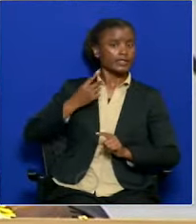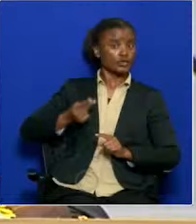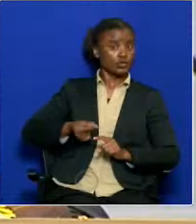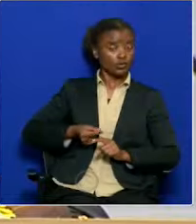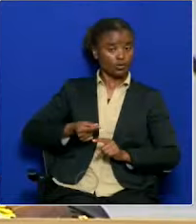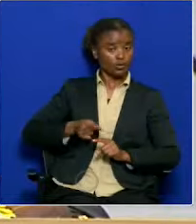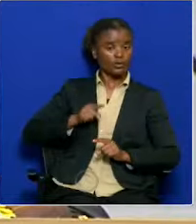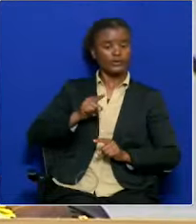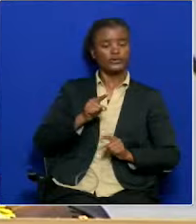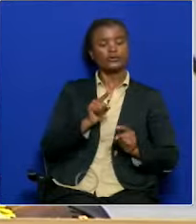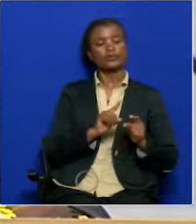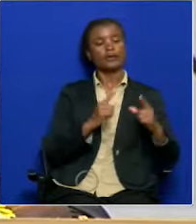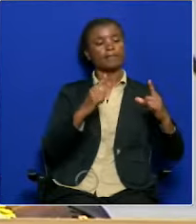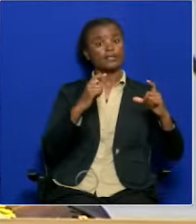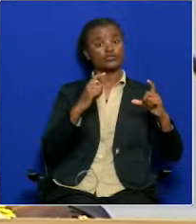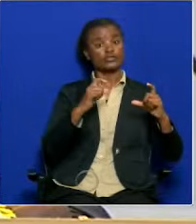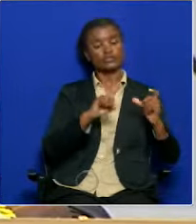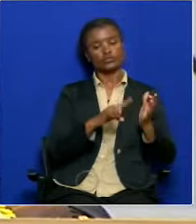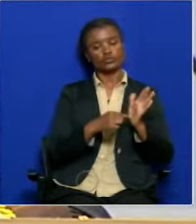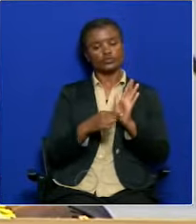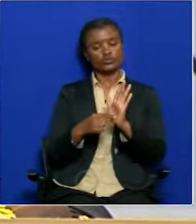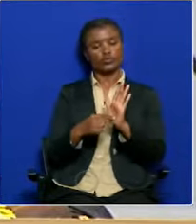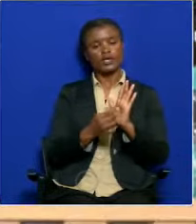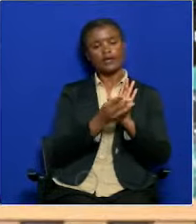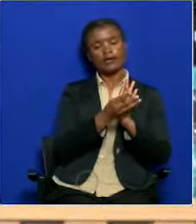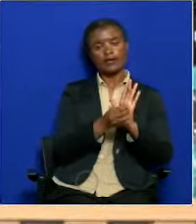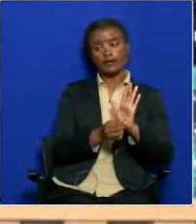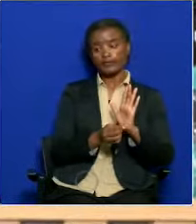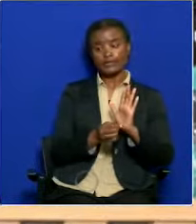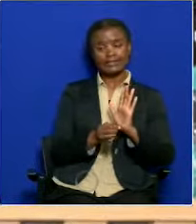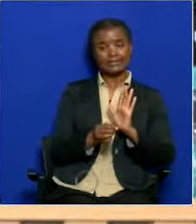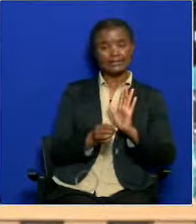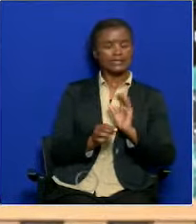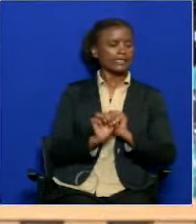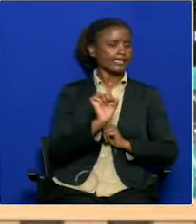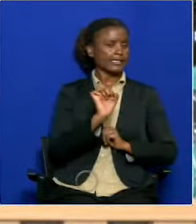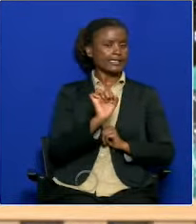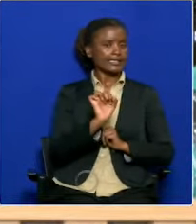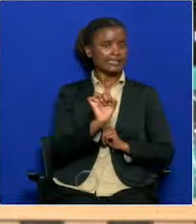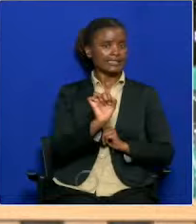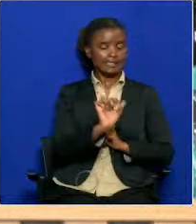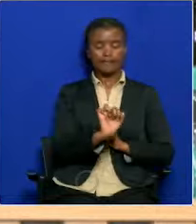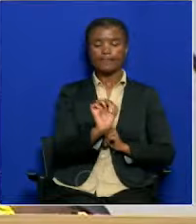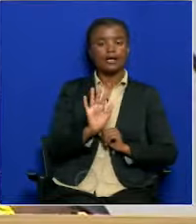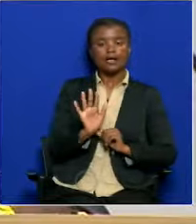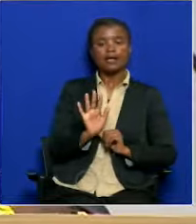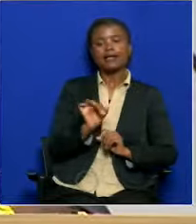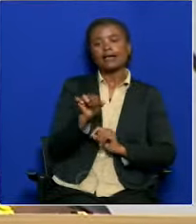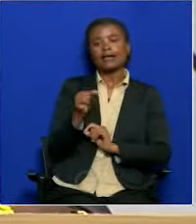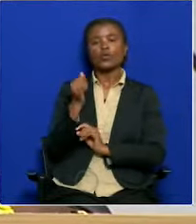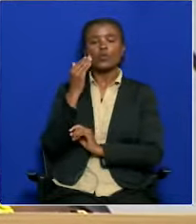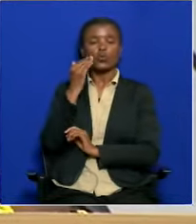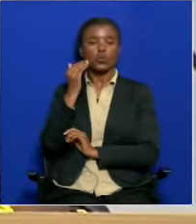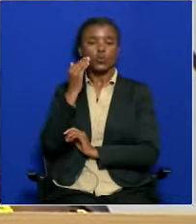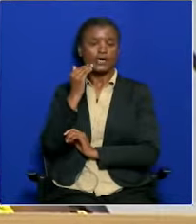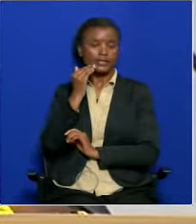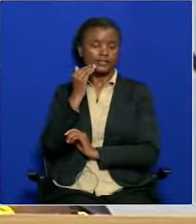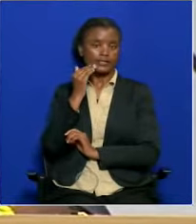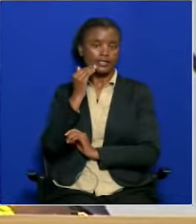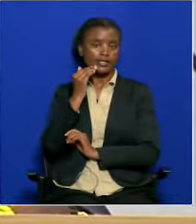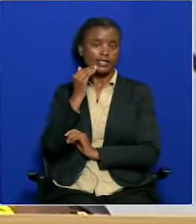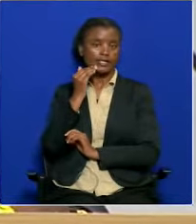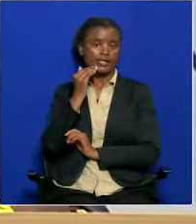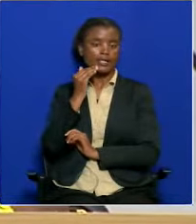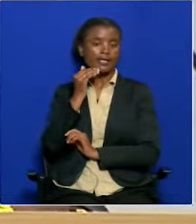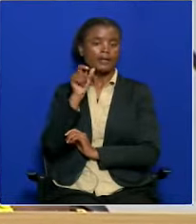breeding. Not him breeding. A white guy in Pretoria North is breeding. Yes. He was looking